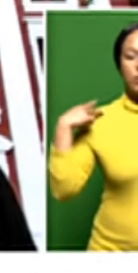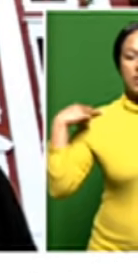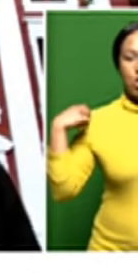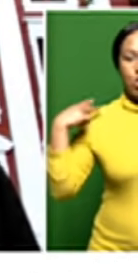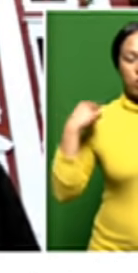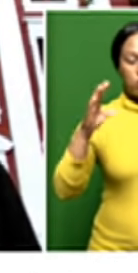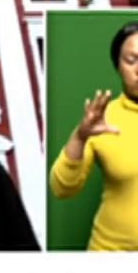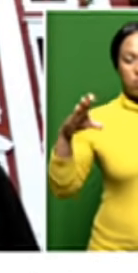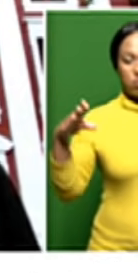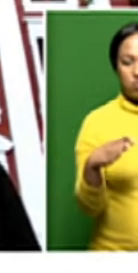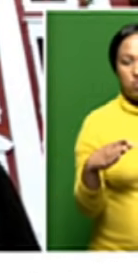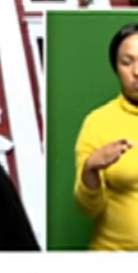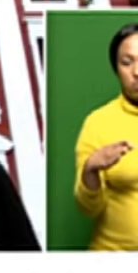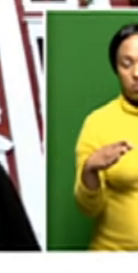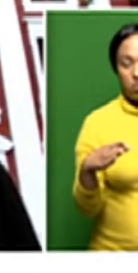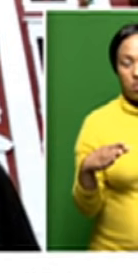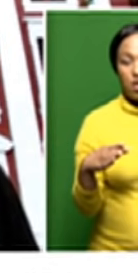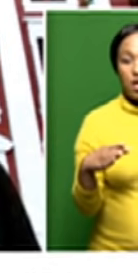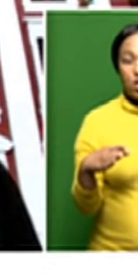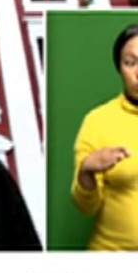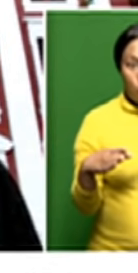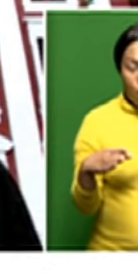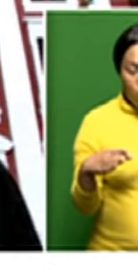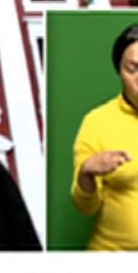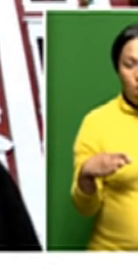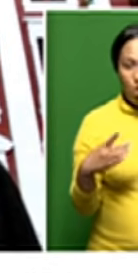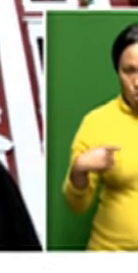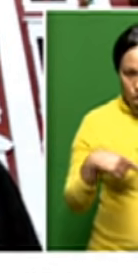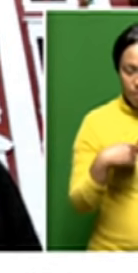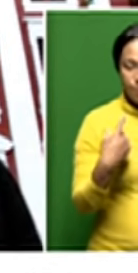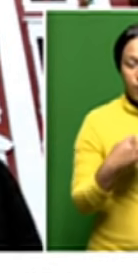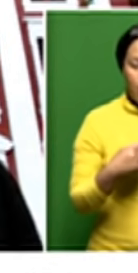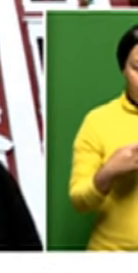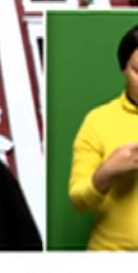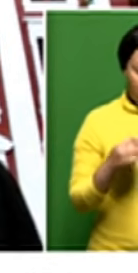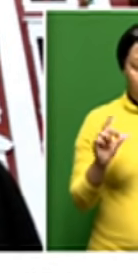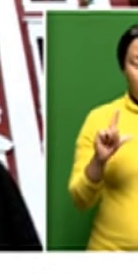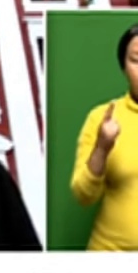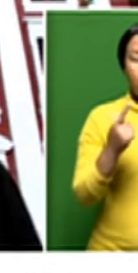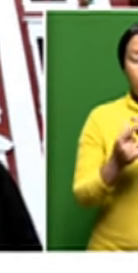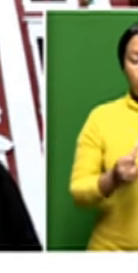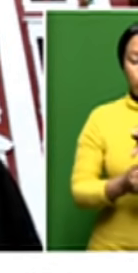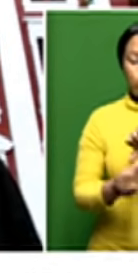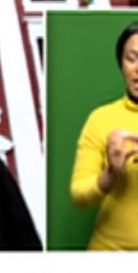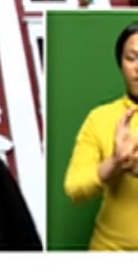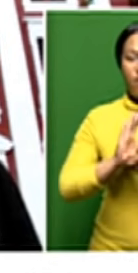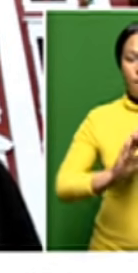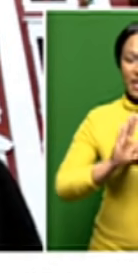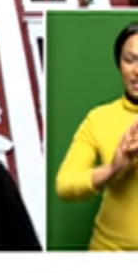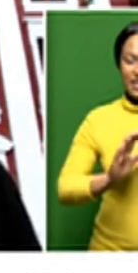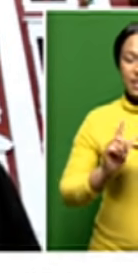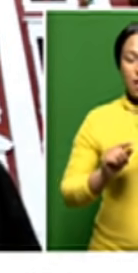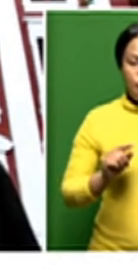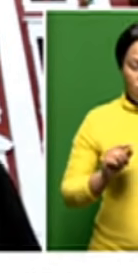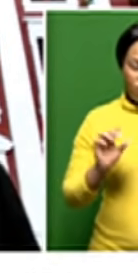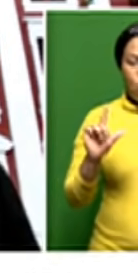to, we are also sending tomorrow the portfolio committee on social development, as well as the